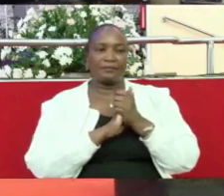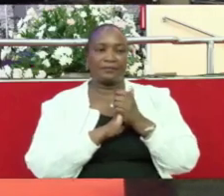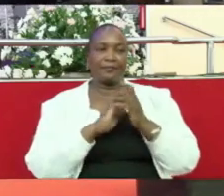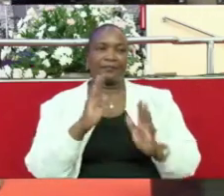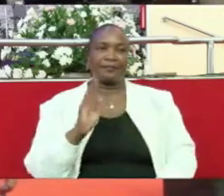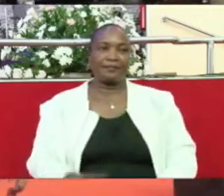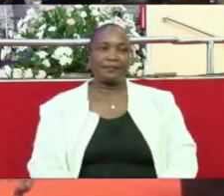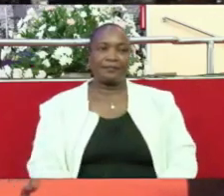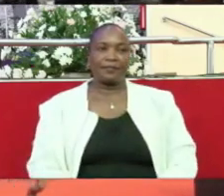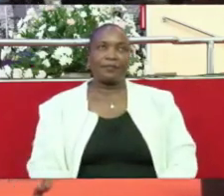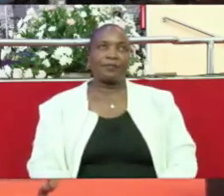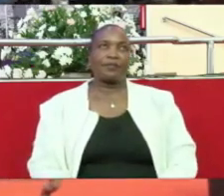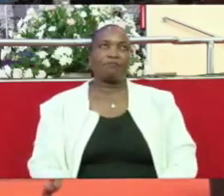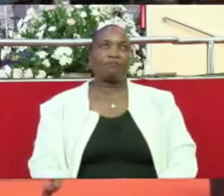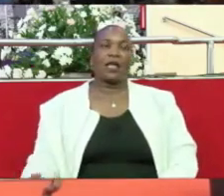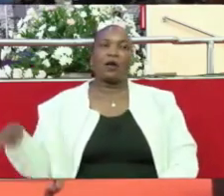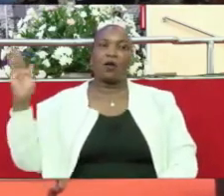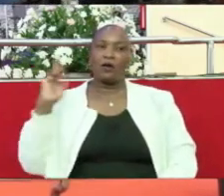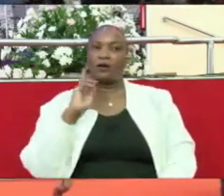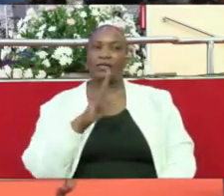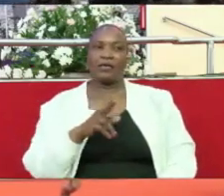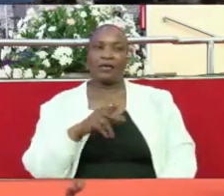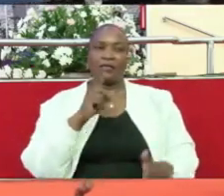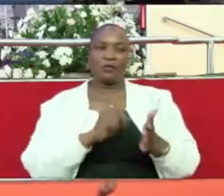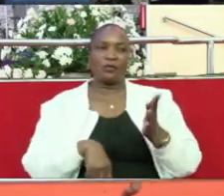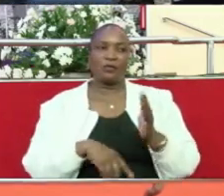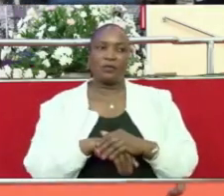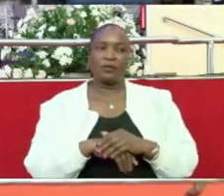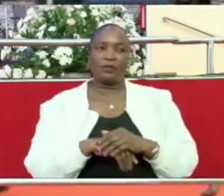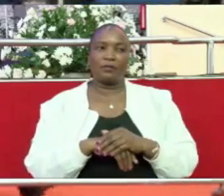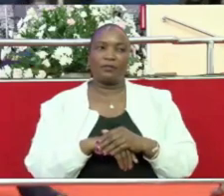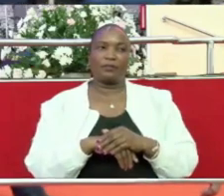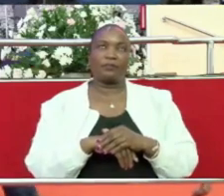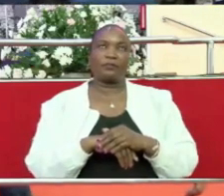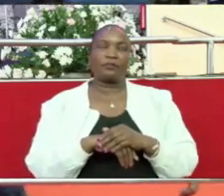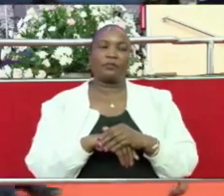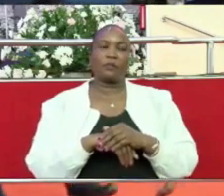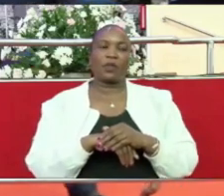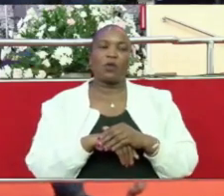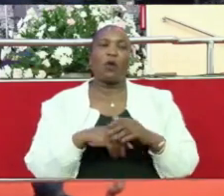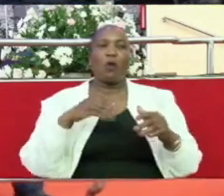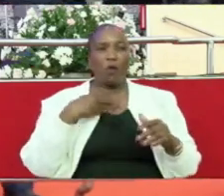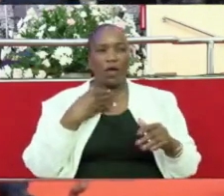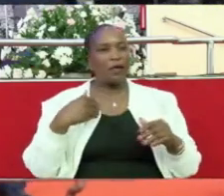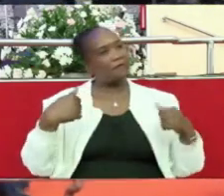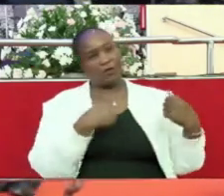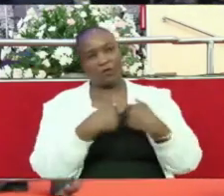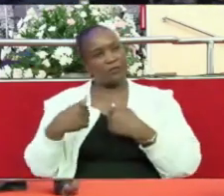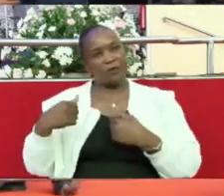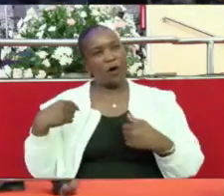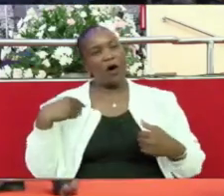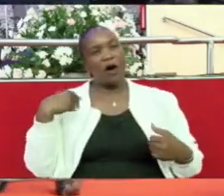The Lord is telling us that we have fought for ourselves for too long. We have not invited Him into